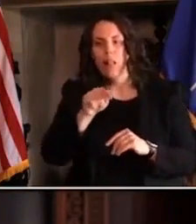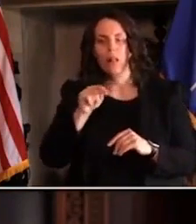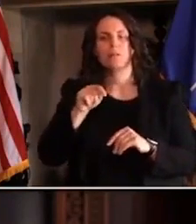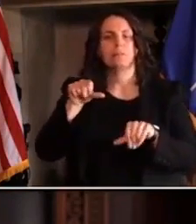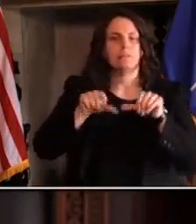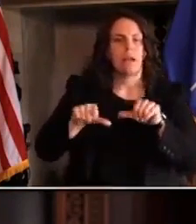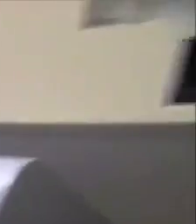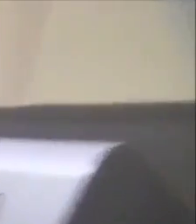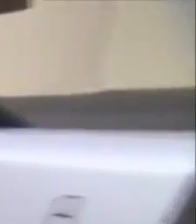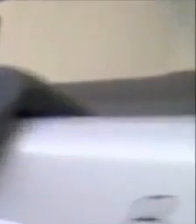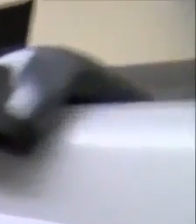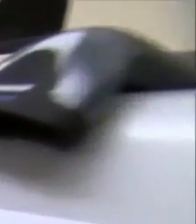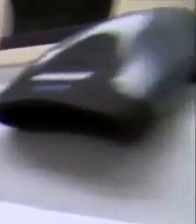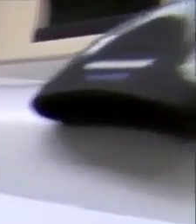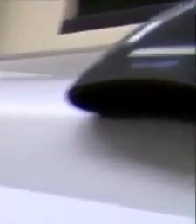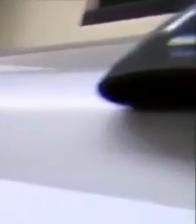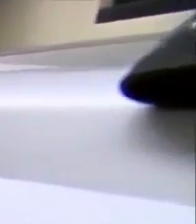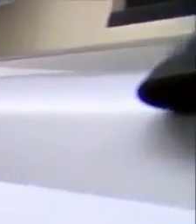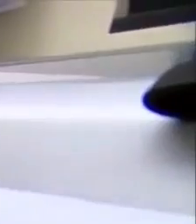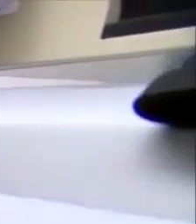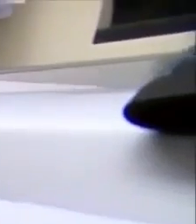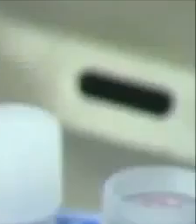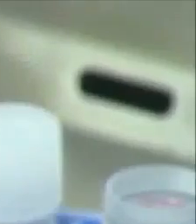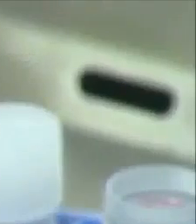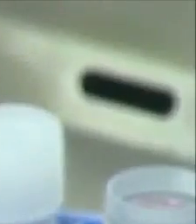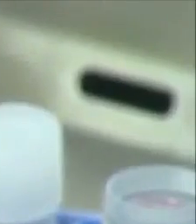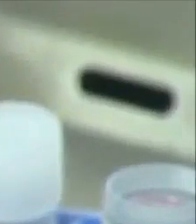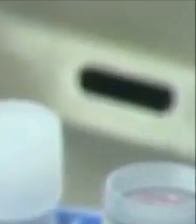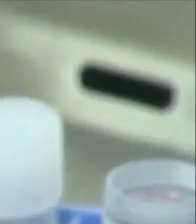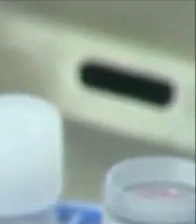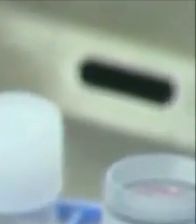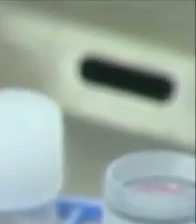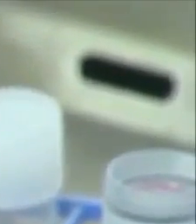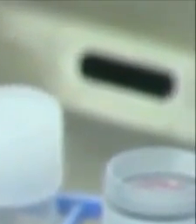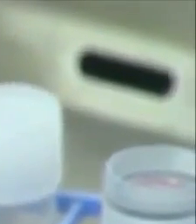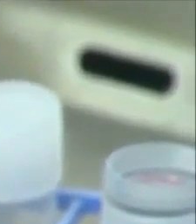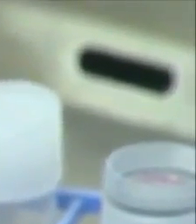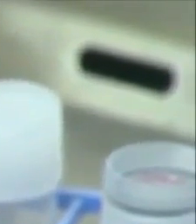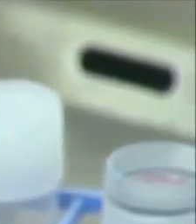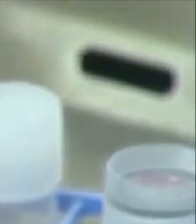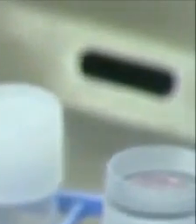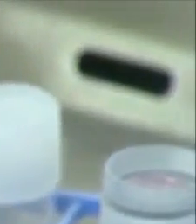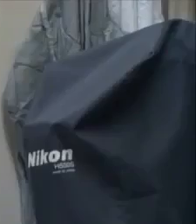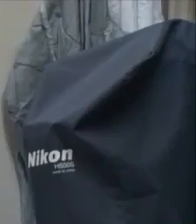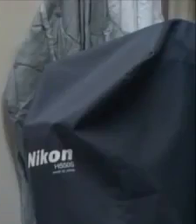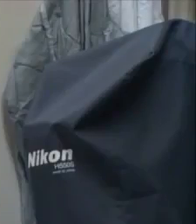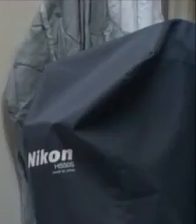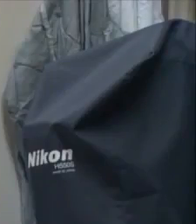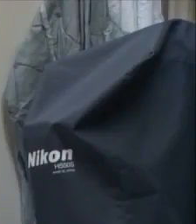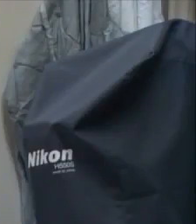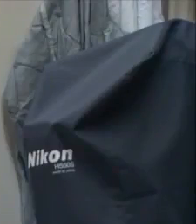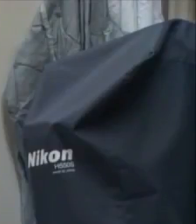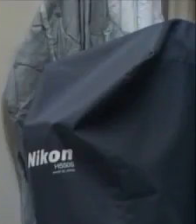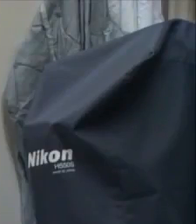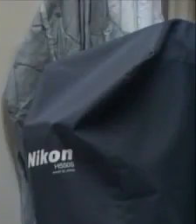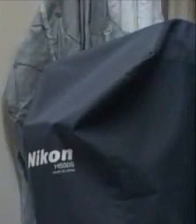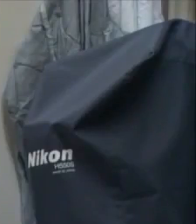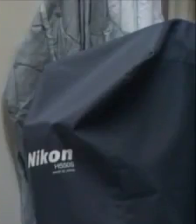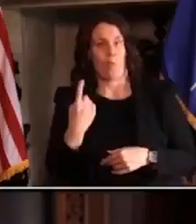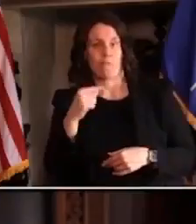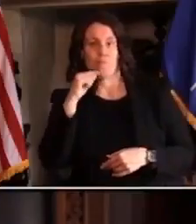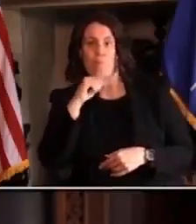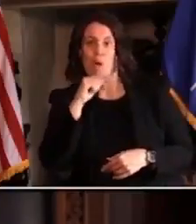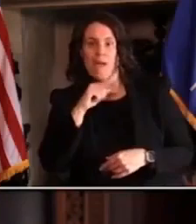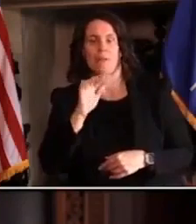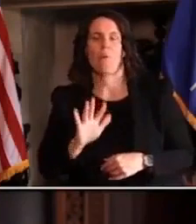so they certainly are here. They are other places around the country pitching in and helping to develop the science so that we can all